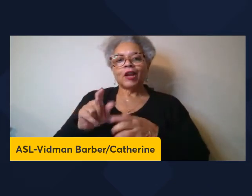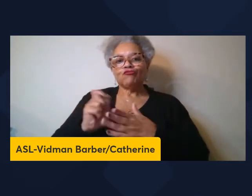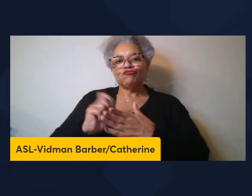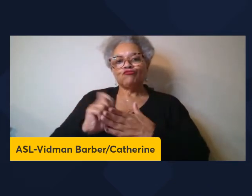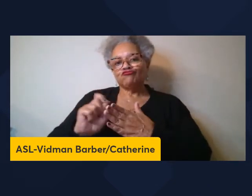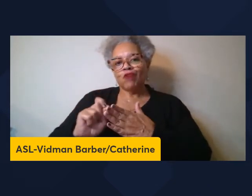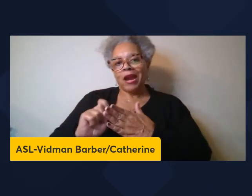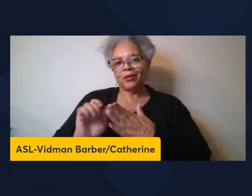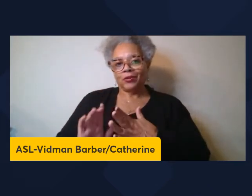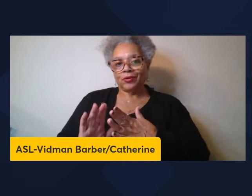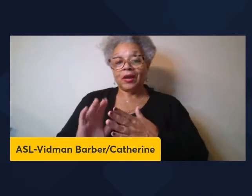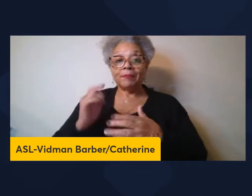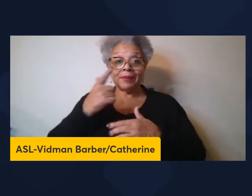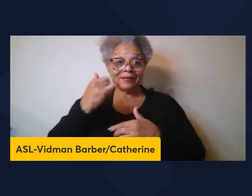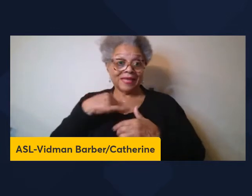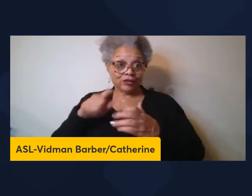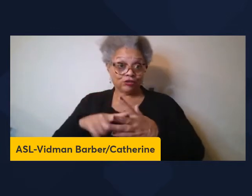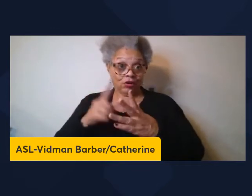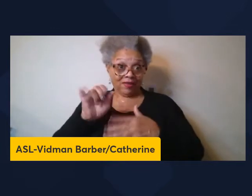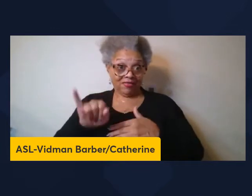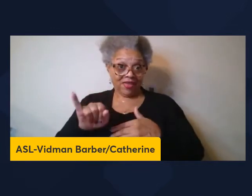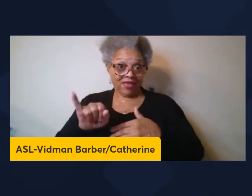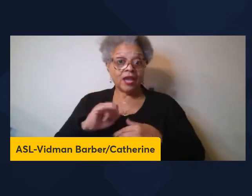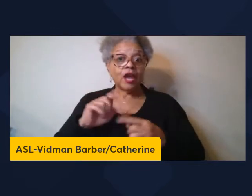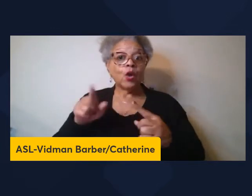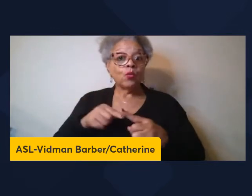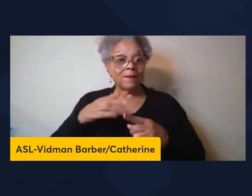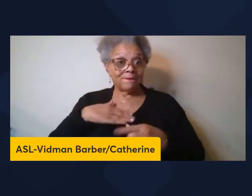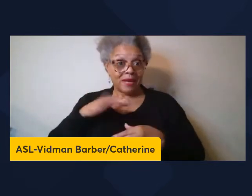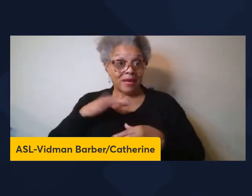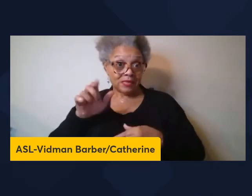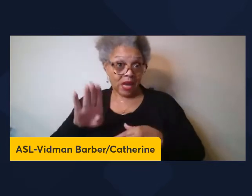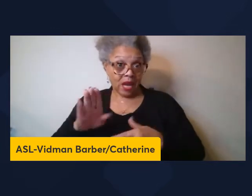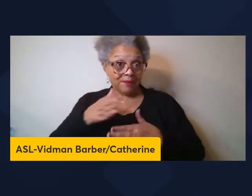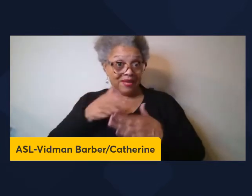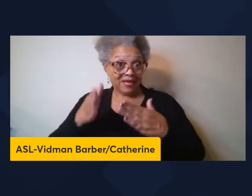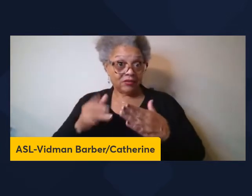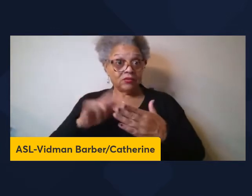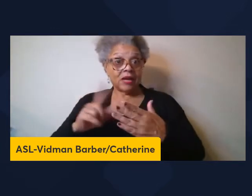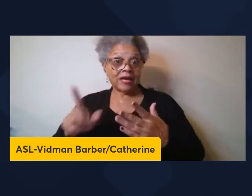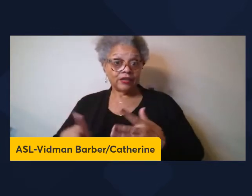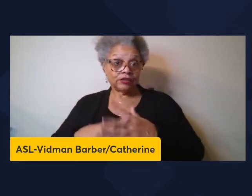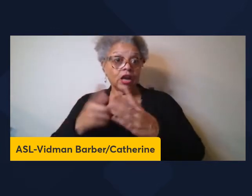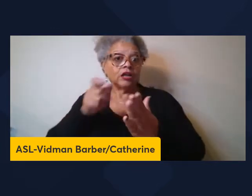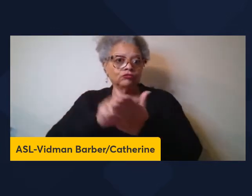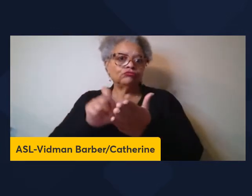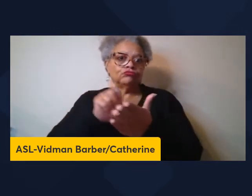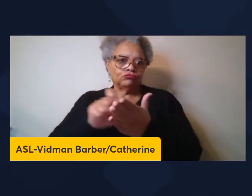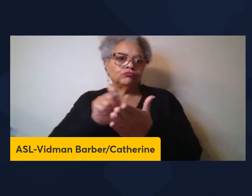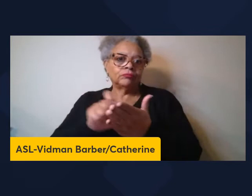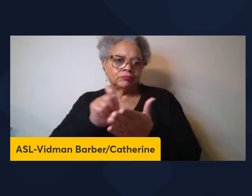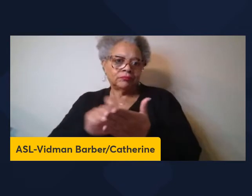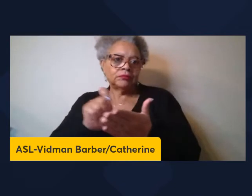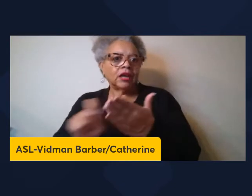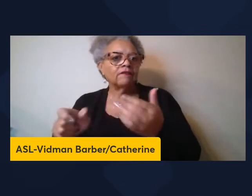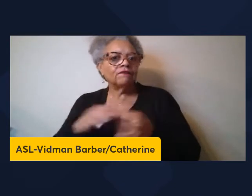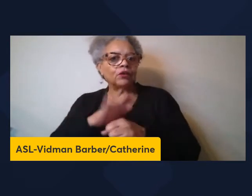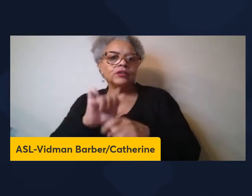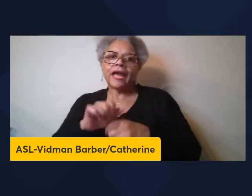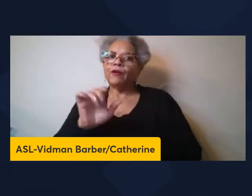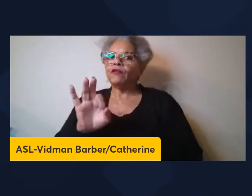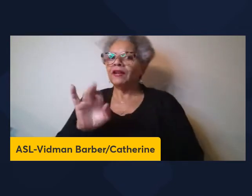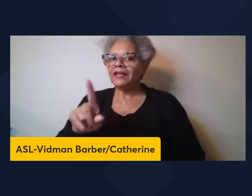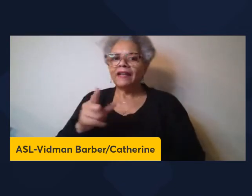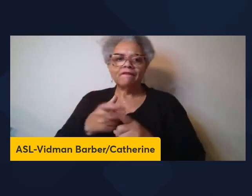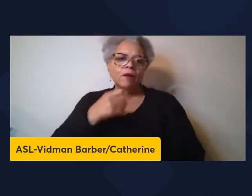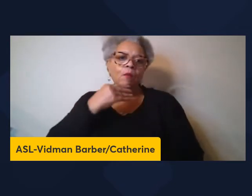started that, actually when the job ended, I came into writing full time. I was freelance writing from home